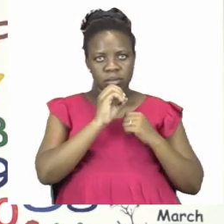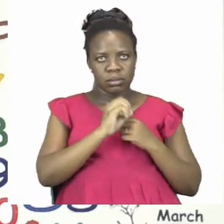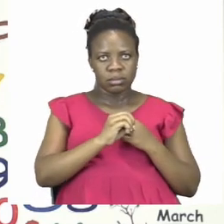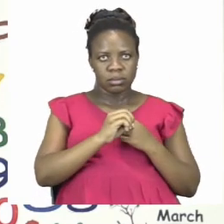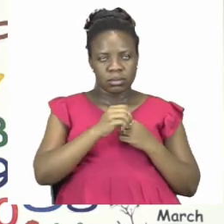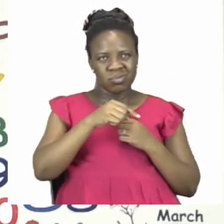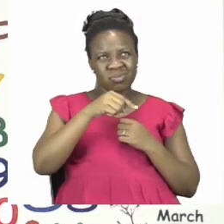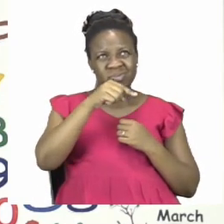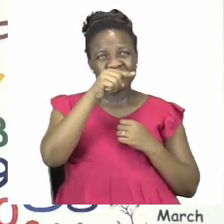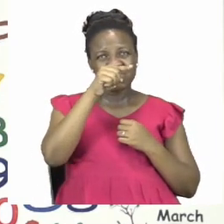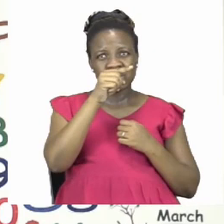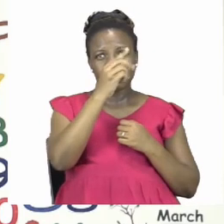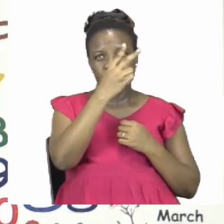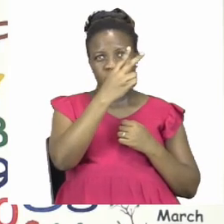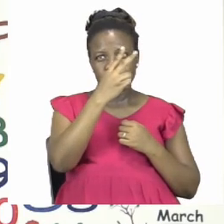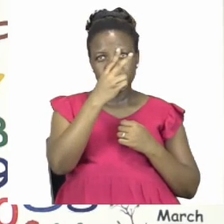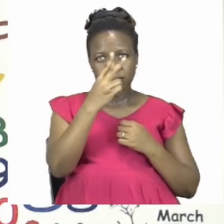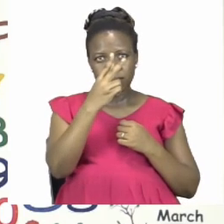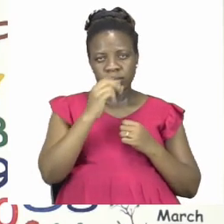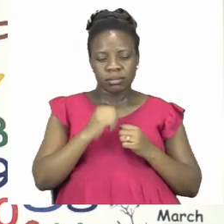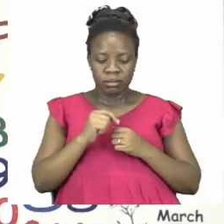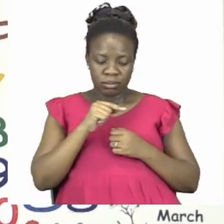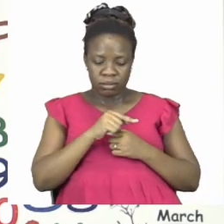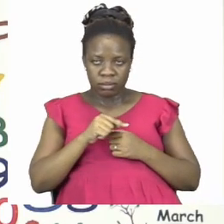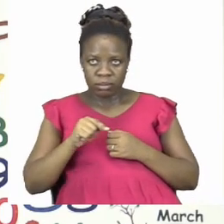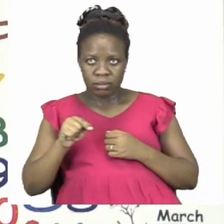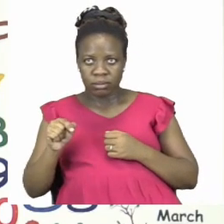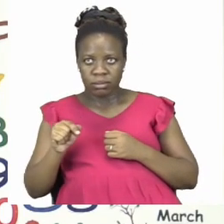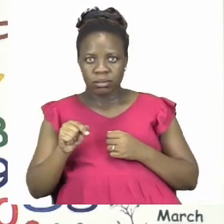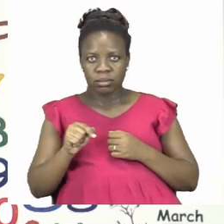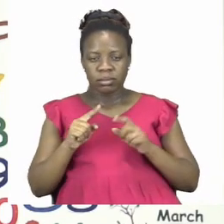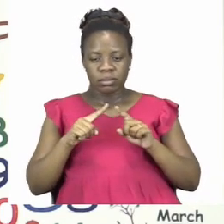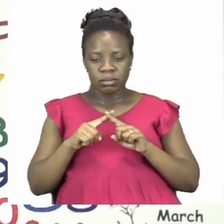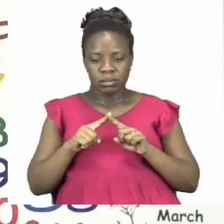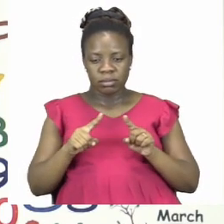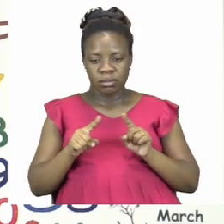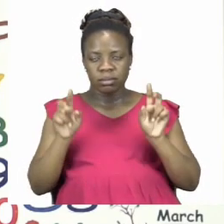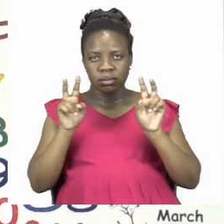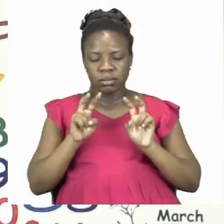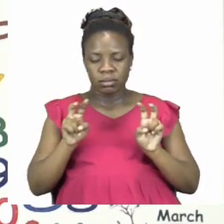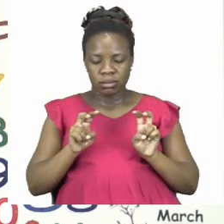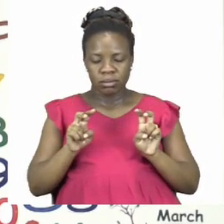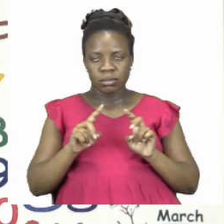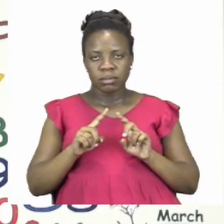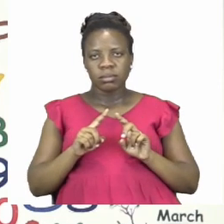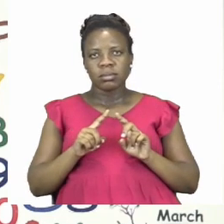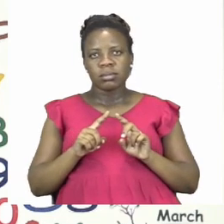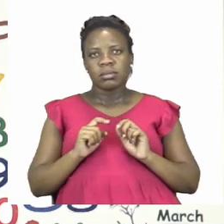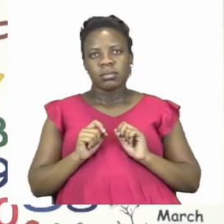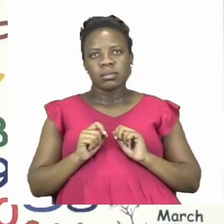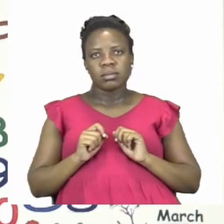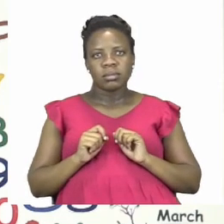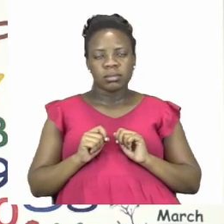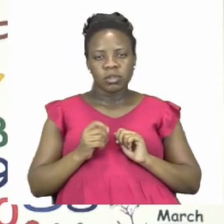across below, we have our electrical appliances. The first one we have is a lamp. And the